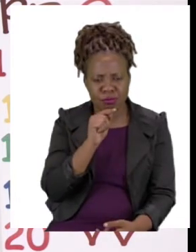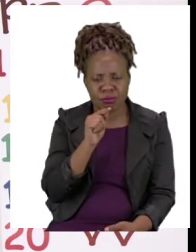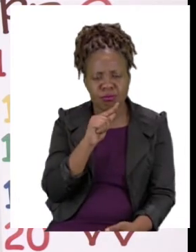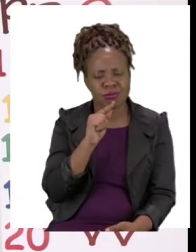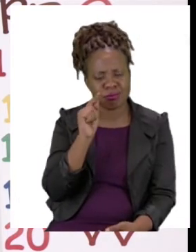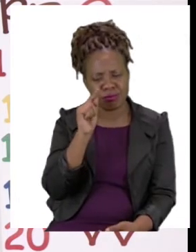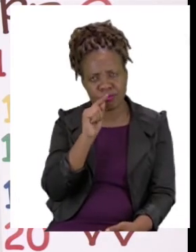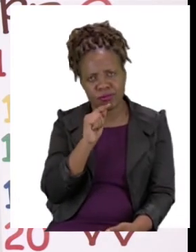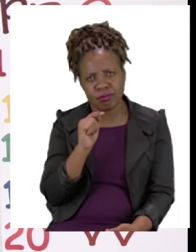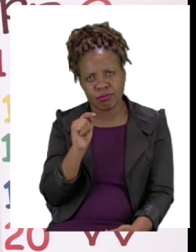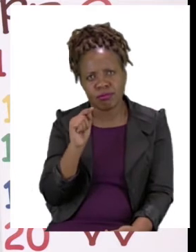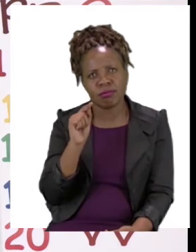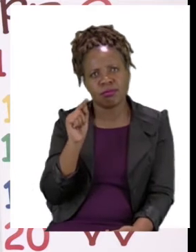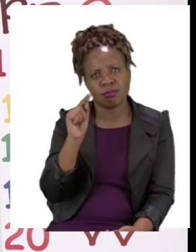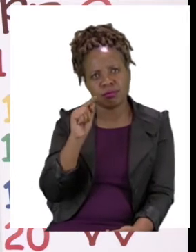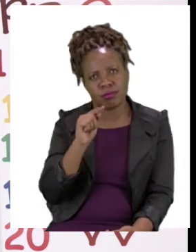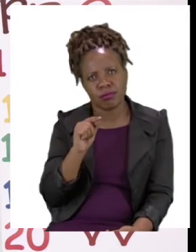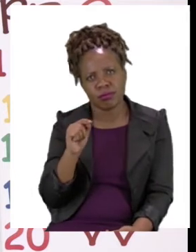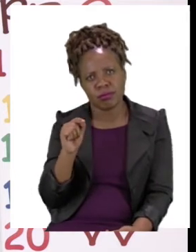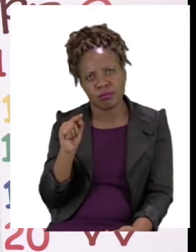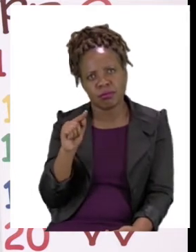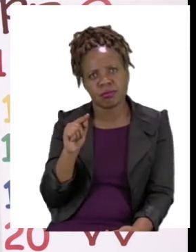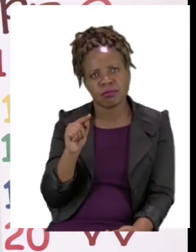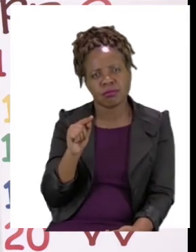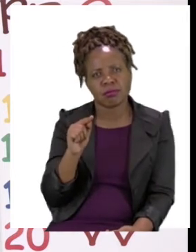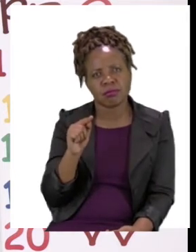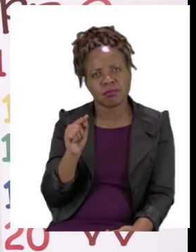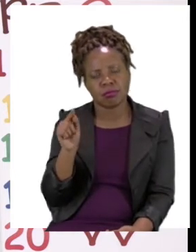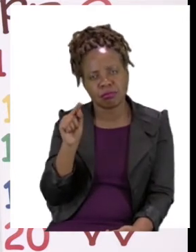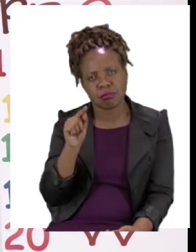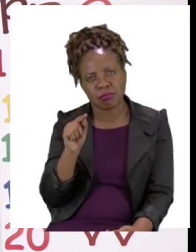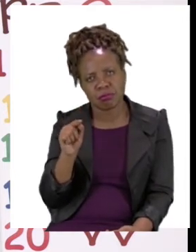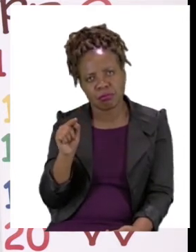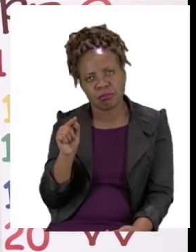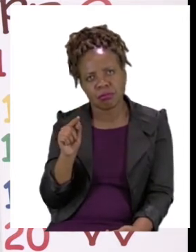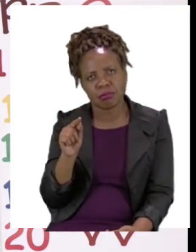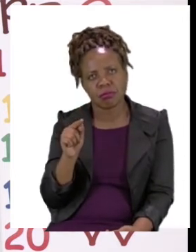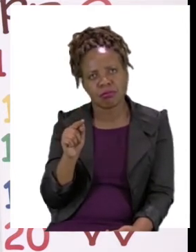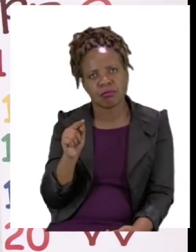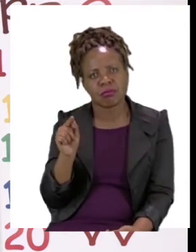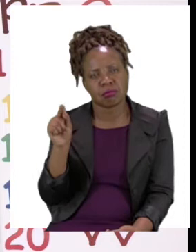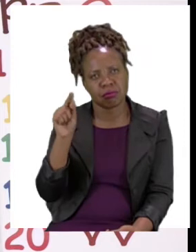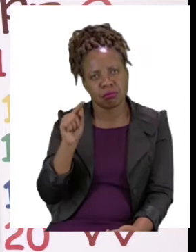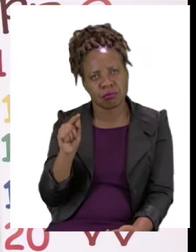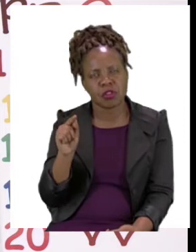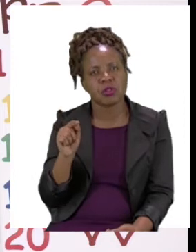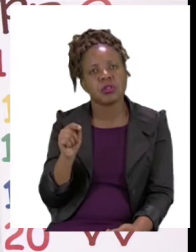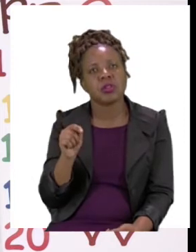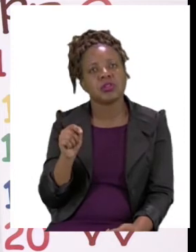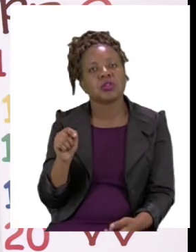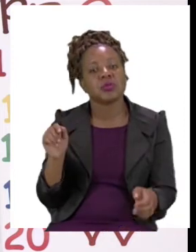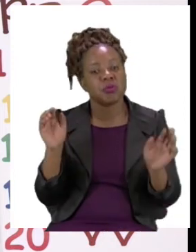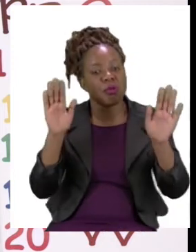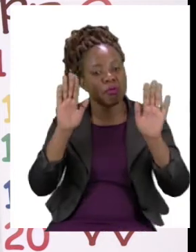possible. You are free to color them in so that you can see that they are a different color from your blue